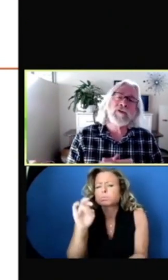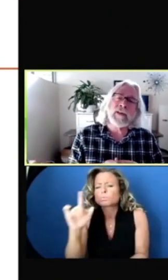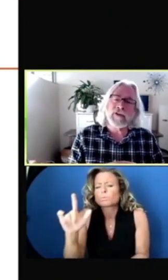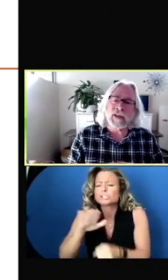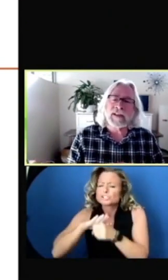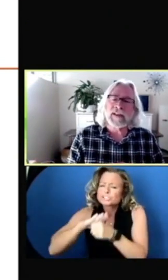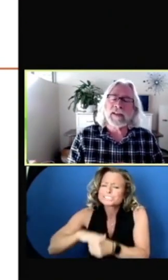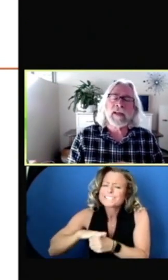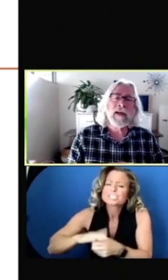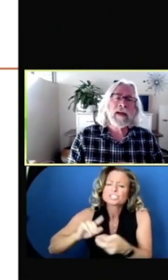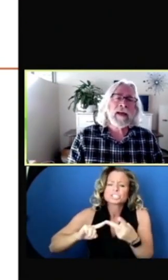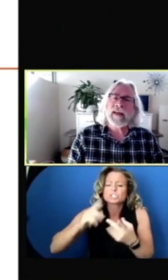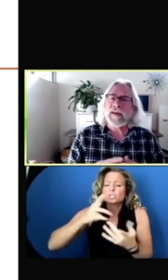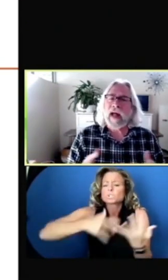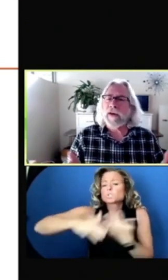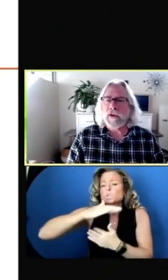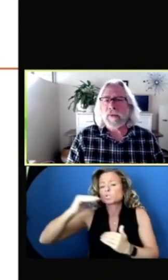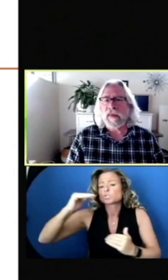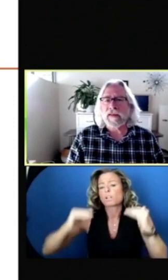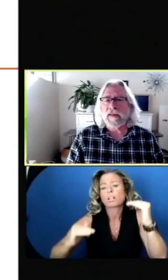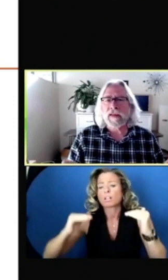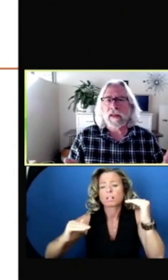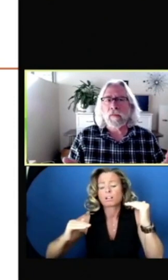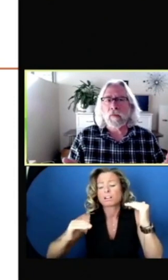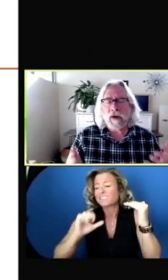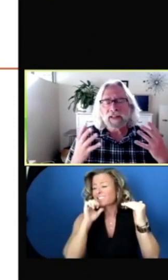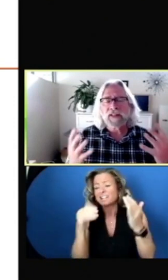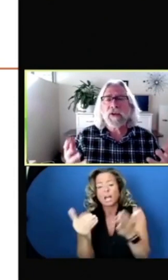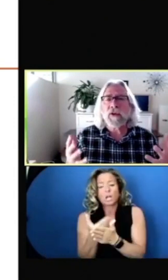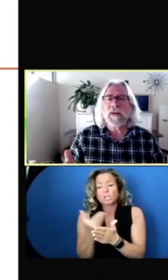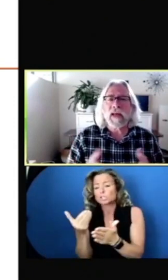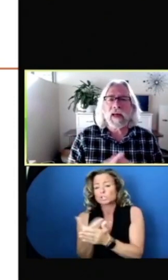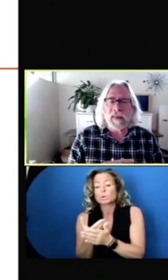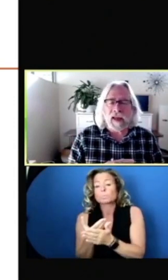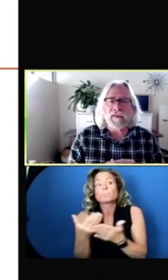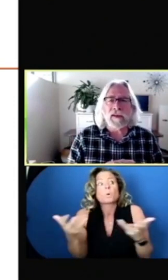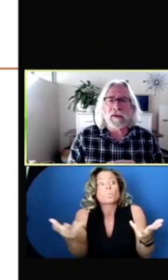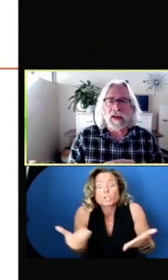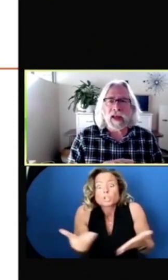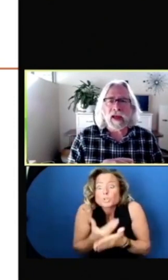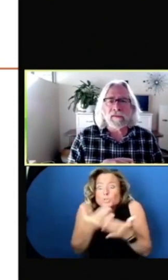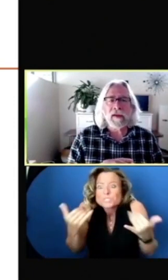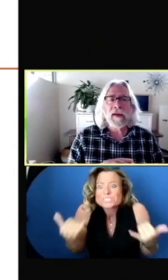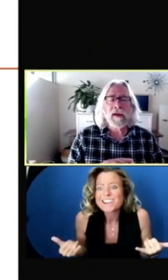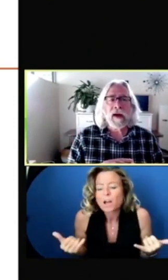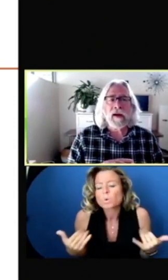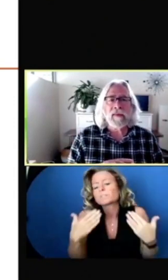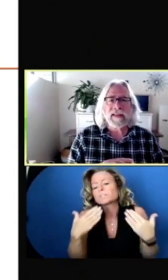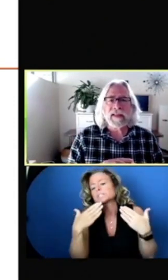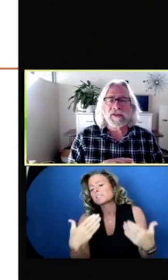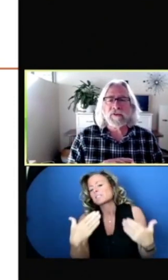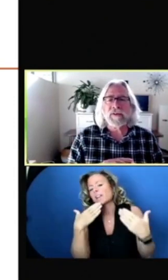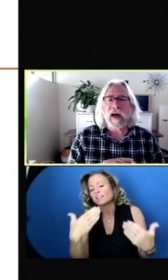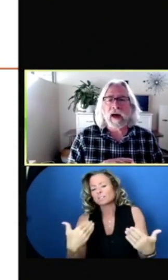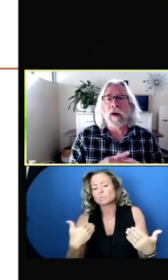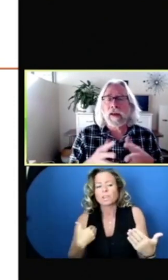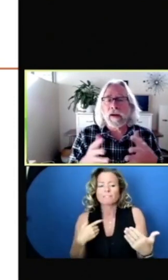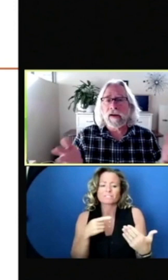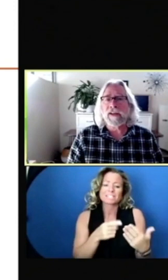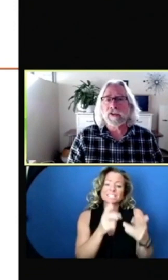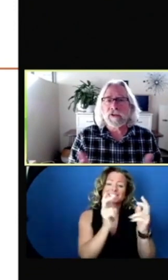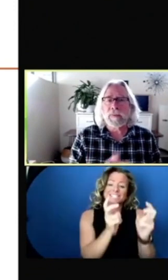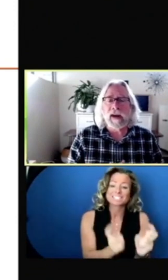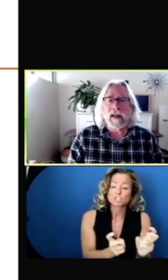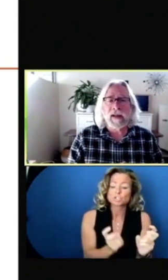tensions, social injustices. These are not new things. What is new is that thankfully we have these issues now are